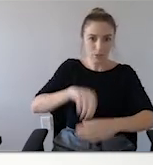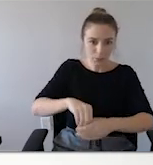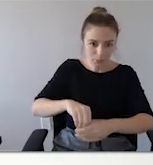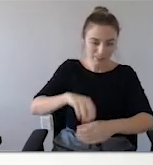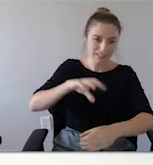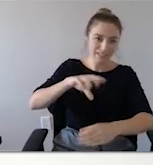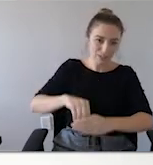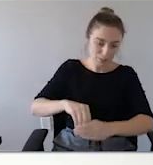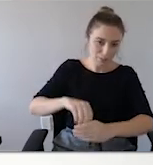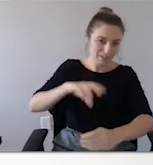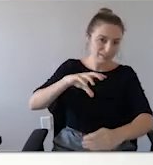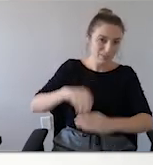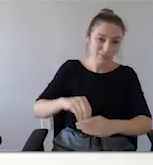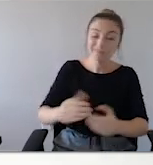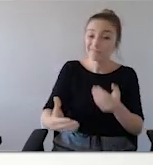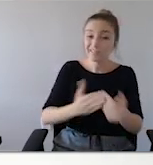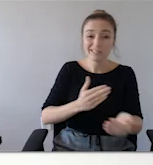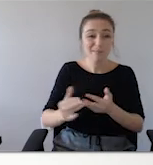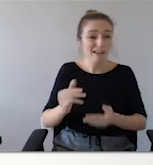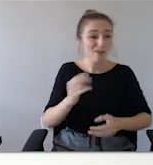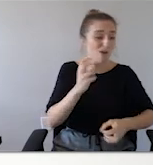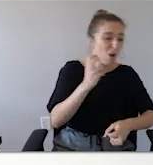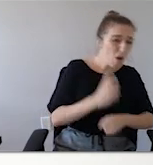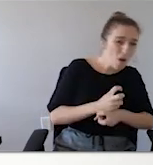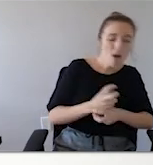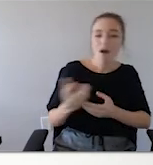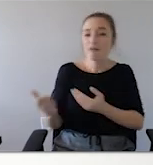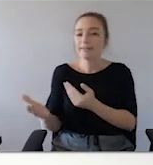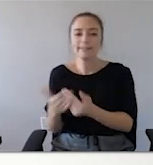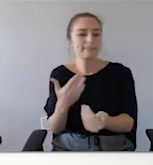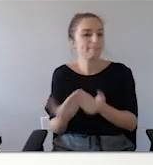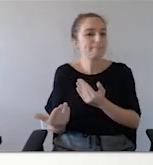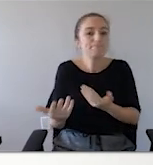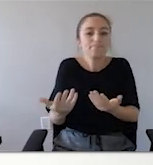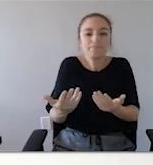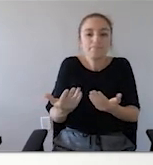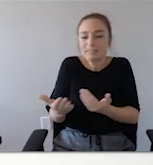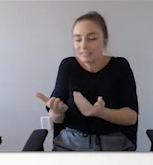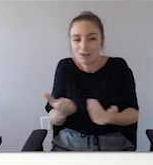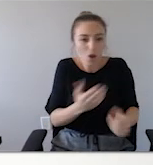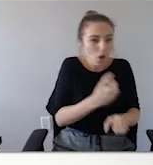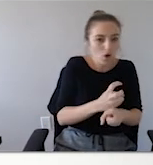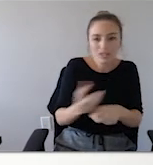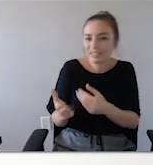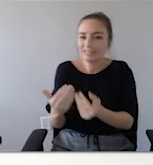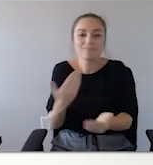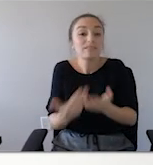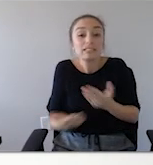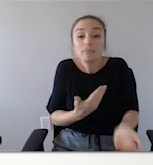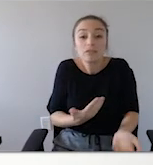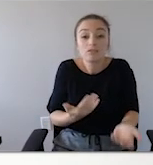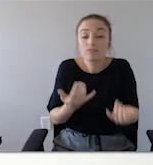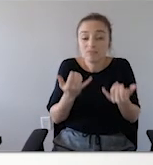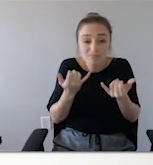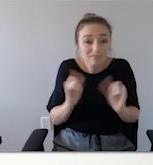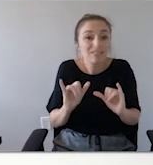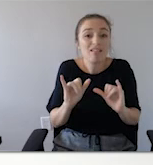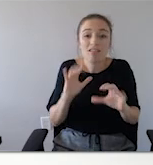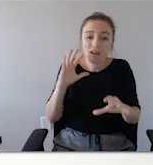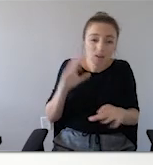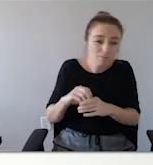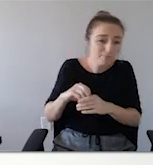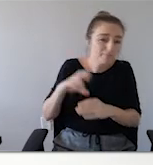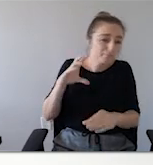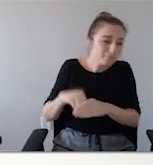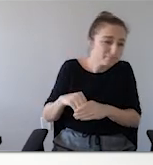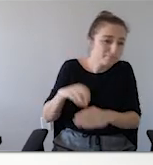really hard. And I have no doubt that they're going to go on to be very successful adults. All right, accommodations and modifications.